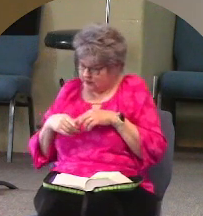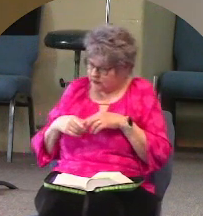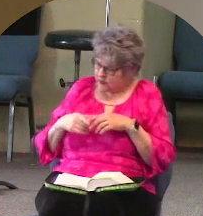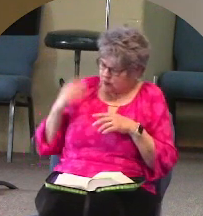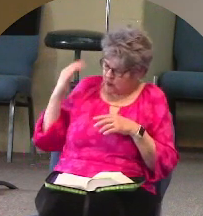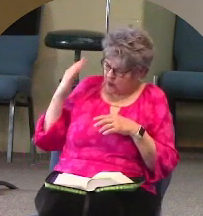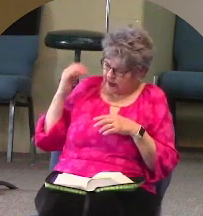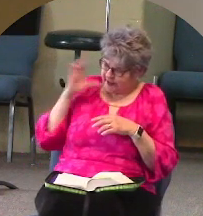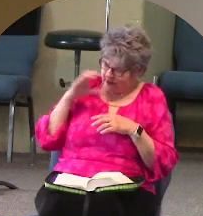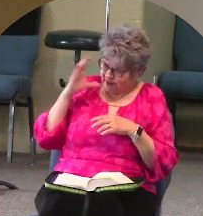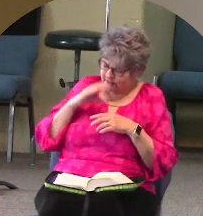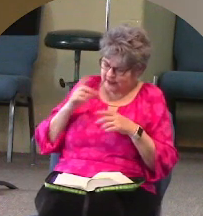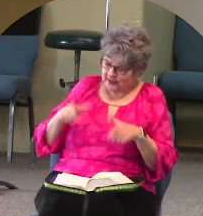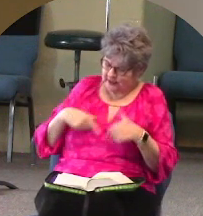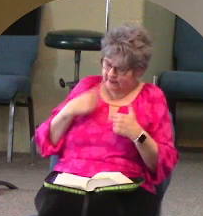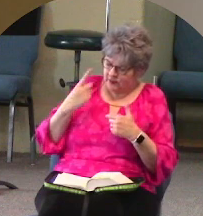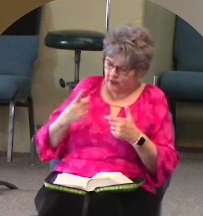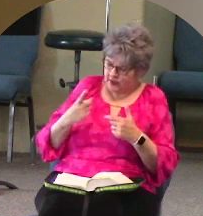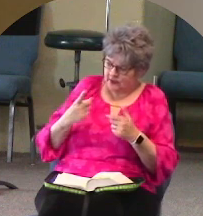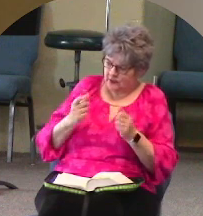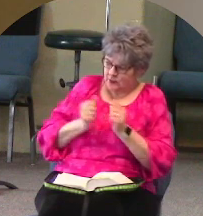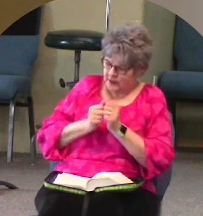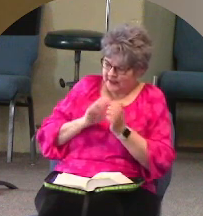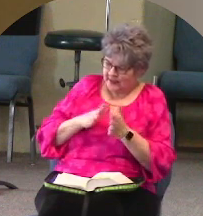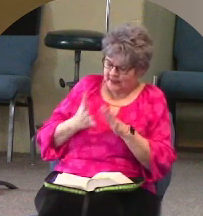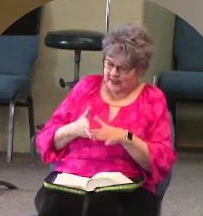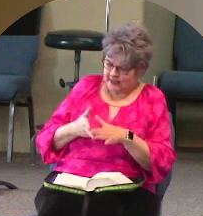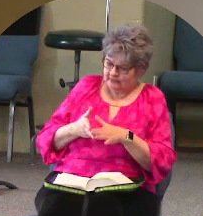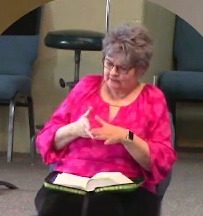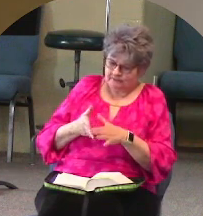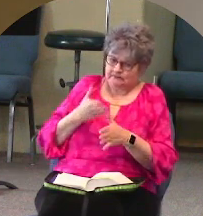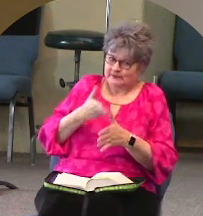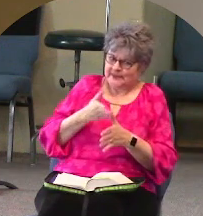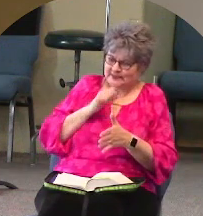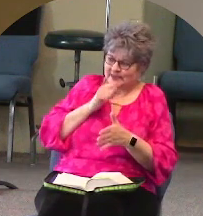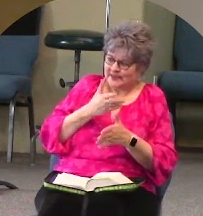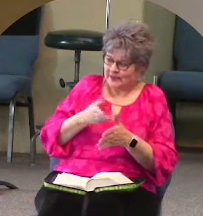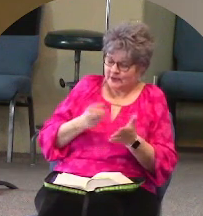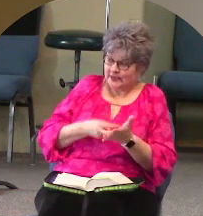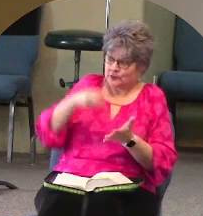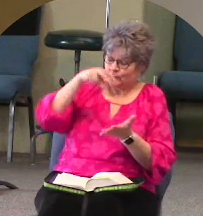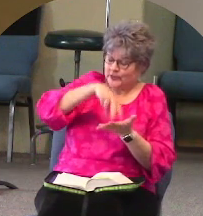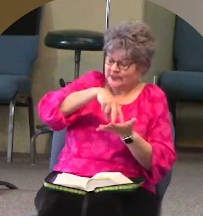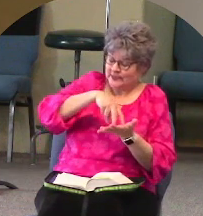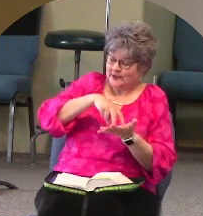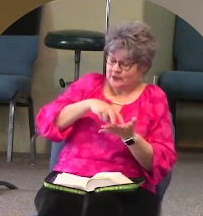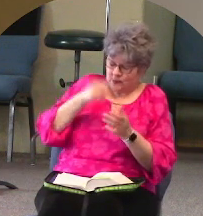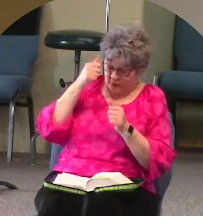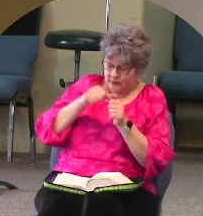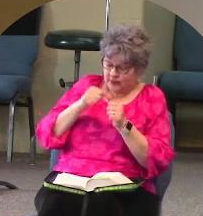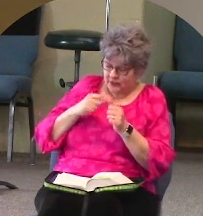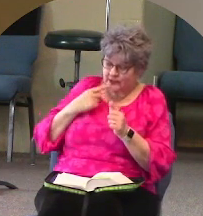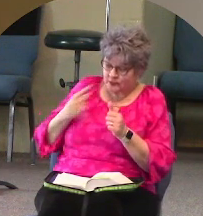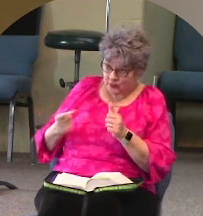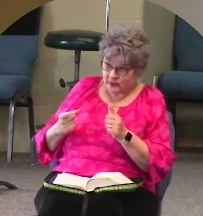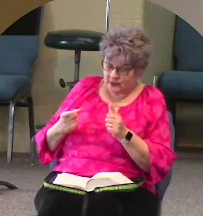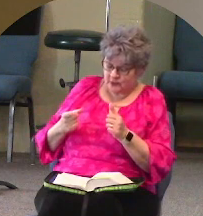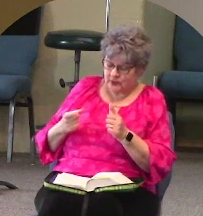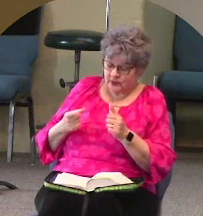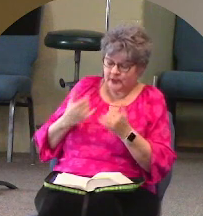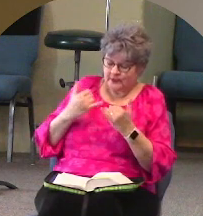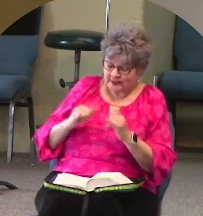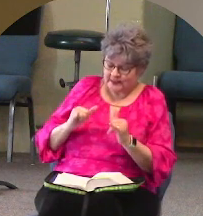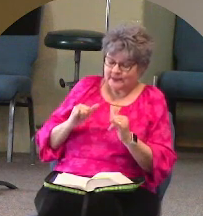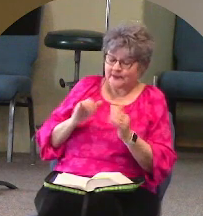the living one among the dead? He is not here. He is risen. Remember how he spoke to you while he was still